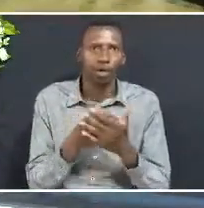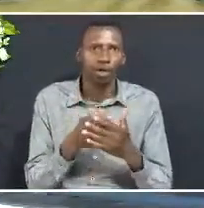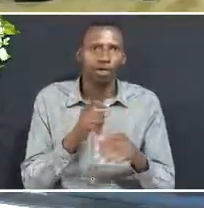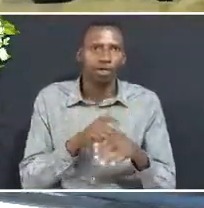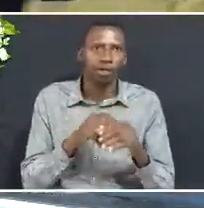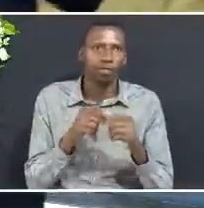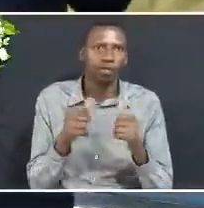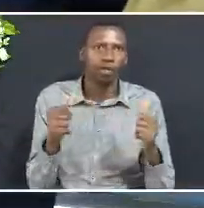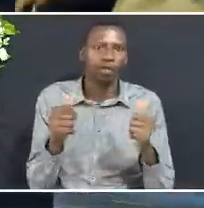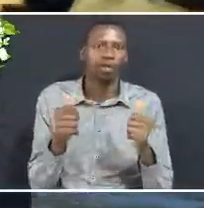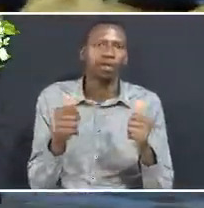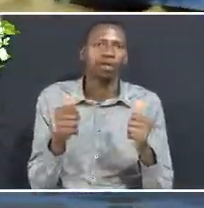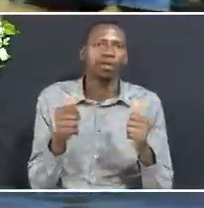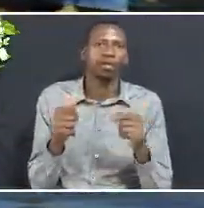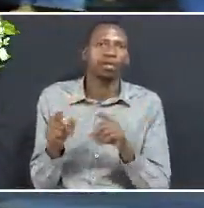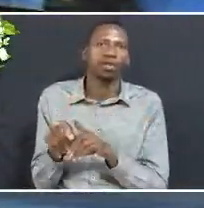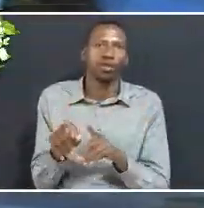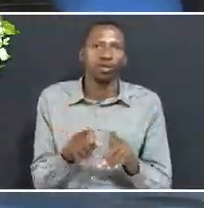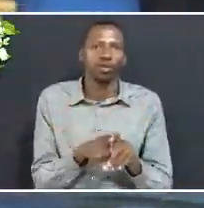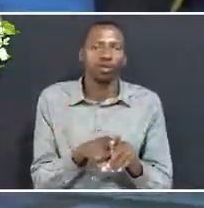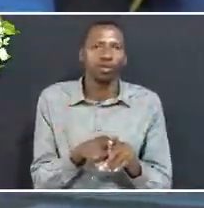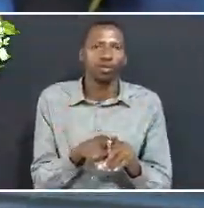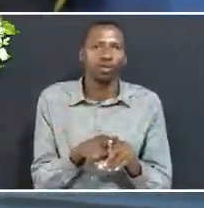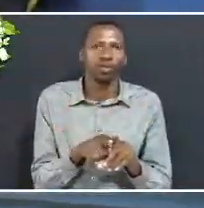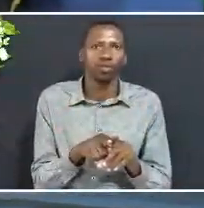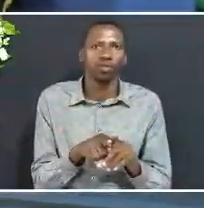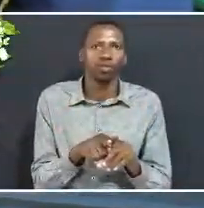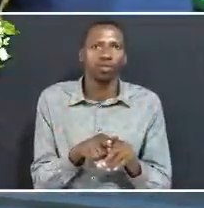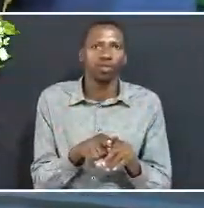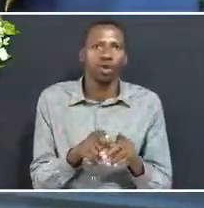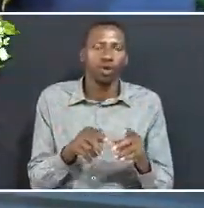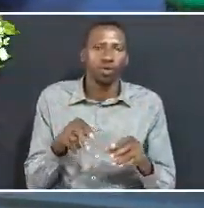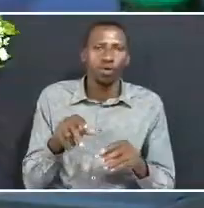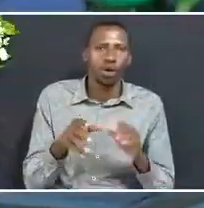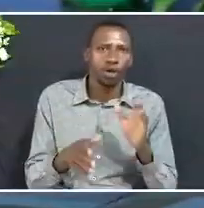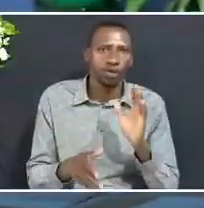venue. And the big boys also had good intentions to walk fast